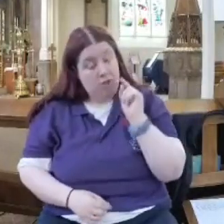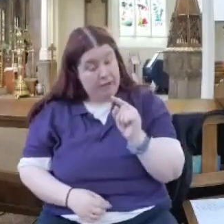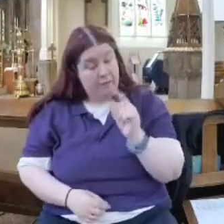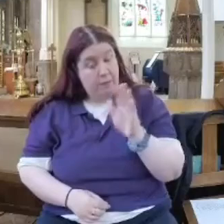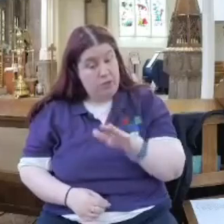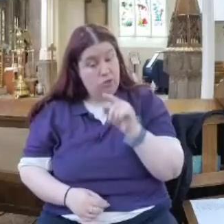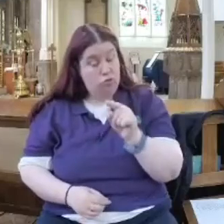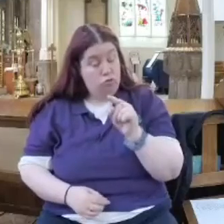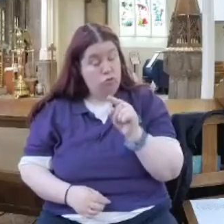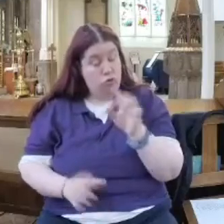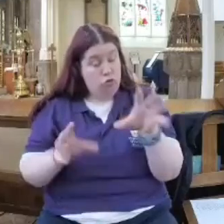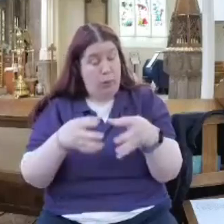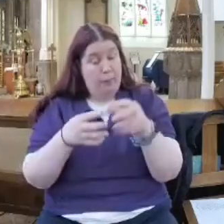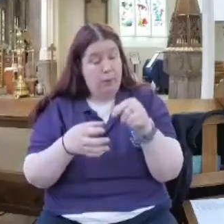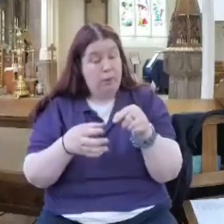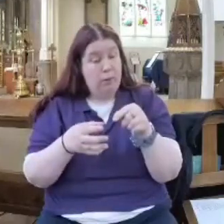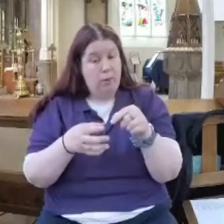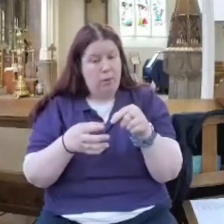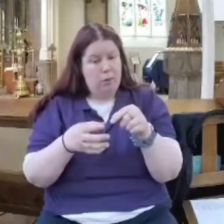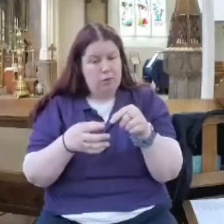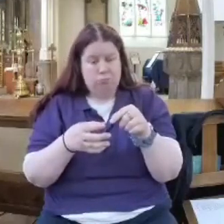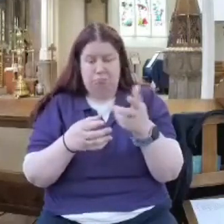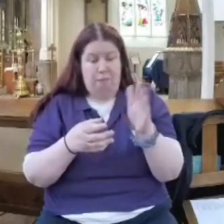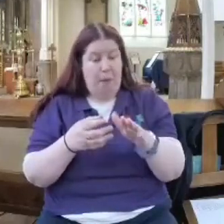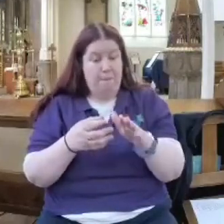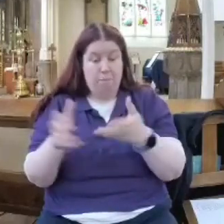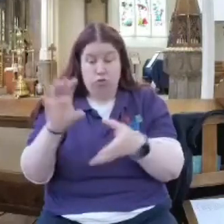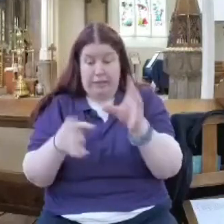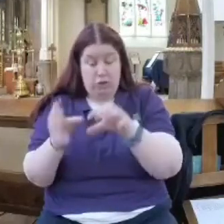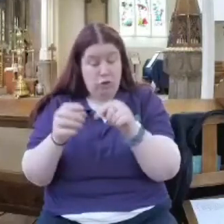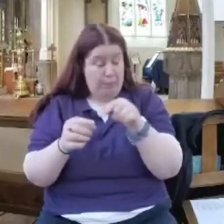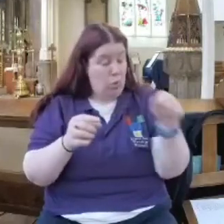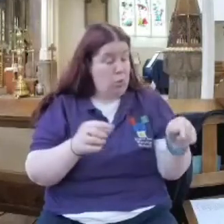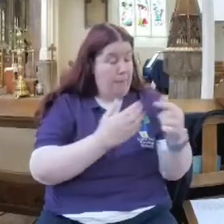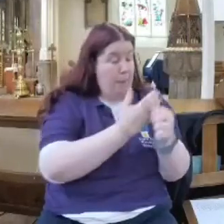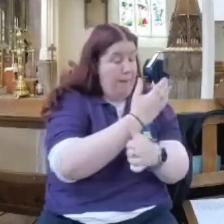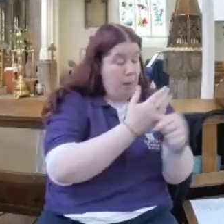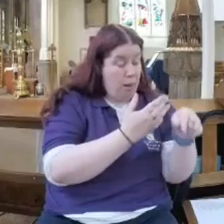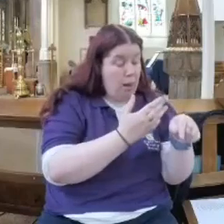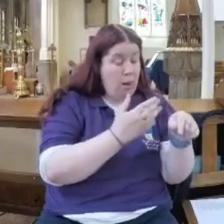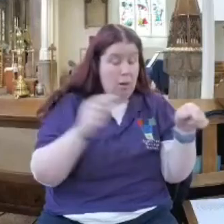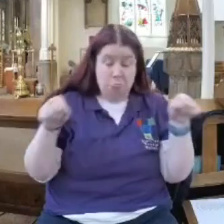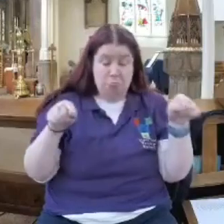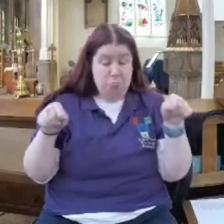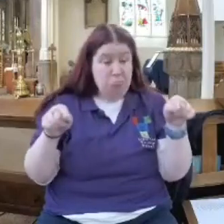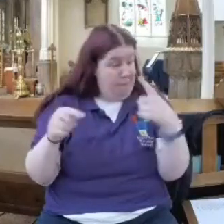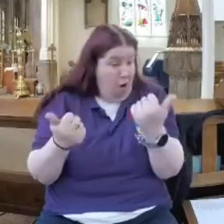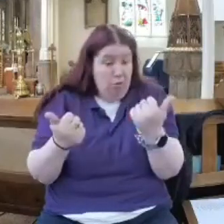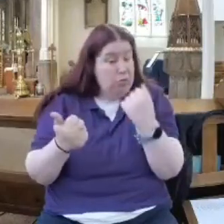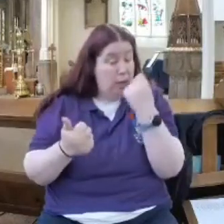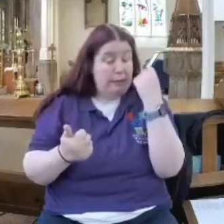of Christians, there is no conflict in holding both evolution and Bible accounts to be